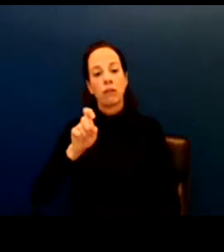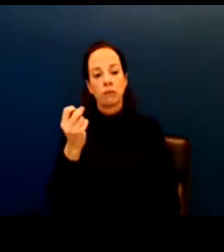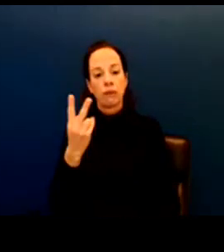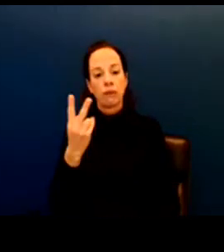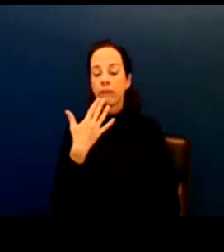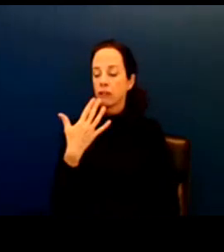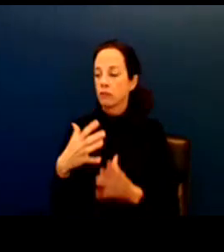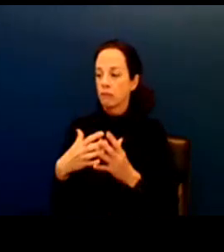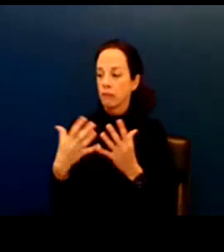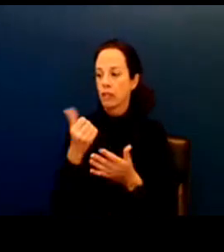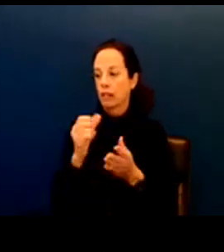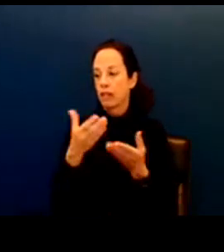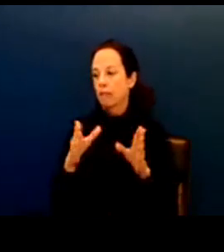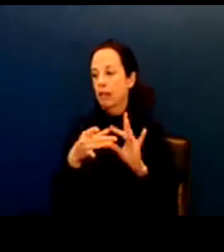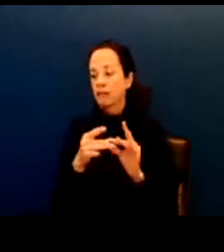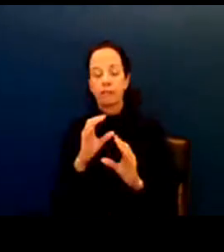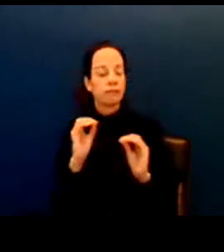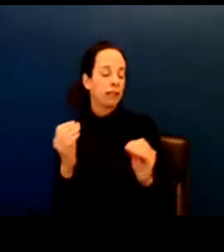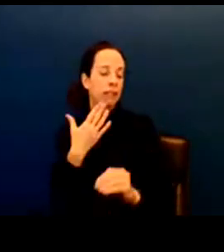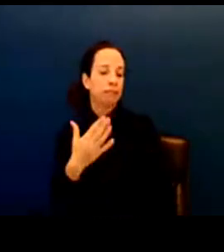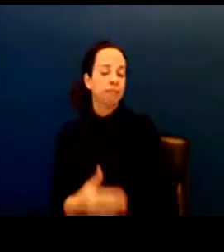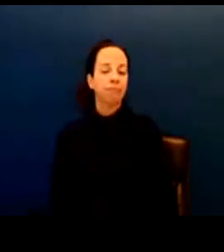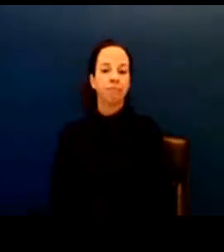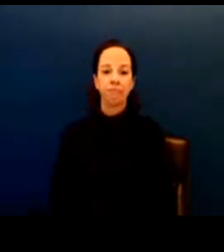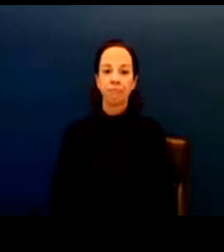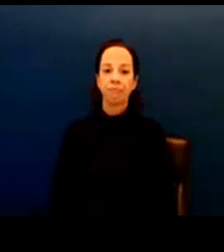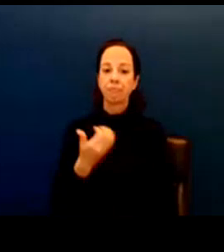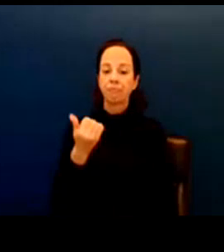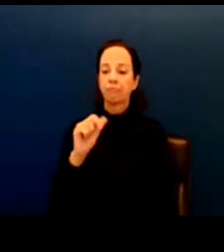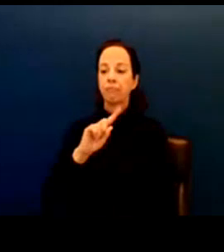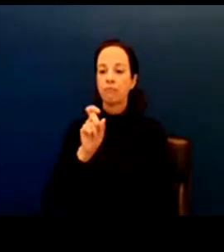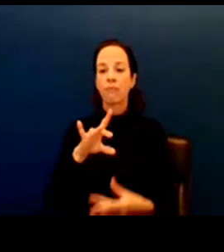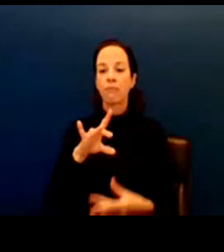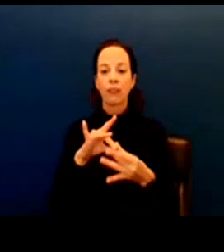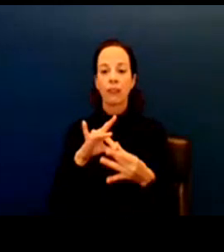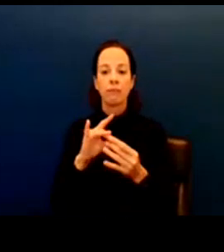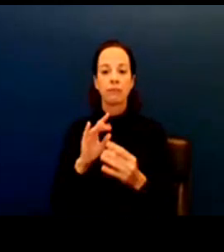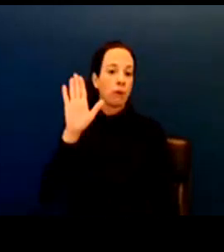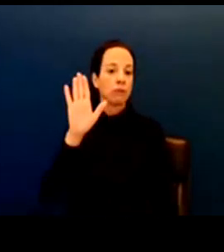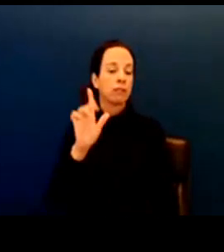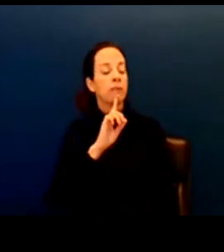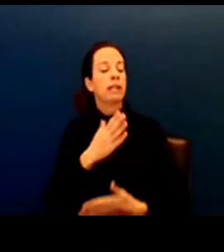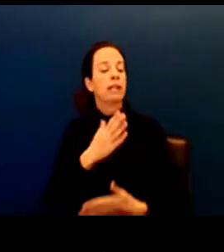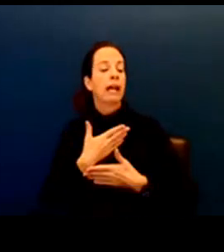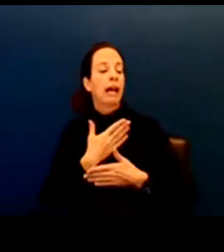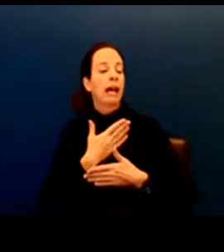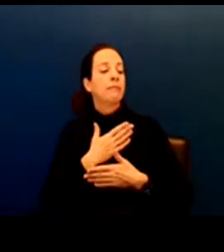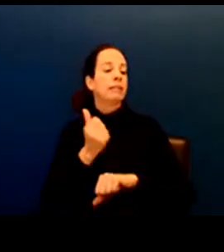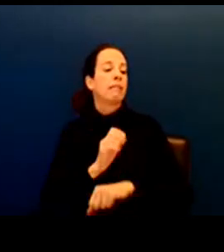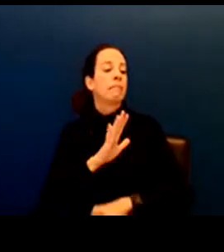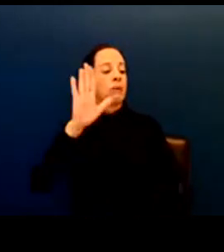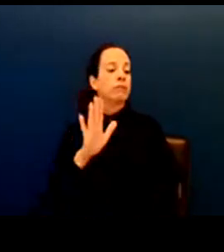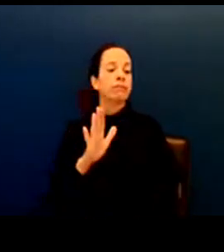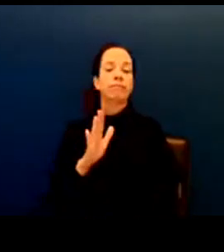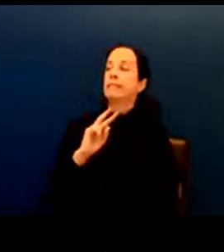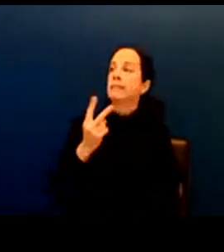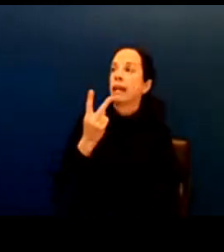comment? There's no public comment. Thank you. Thank you. Any questions, comments, or a motion? I'm happy to make that motion. Second. Thank